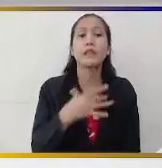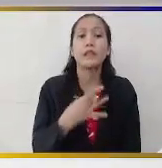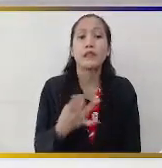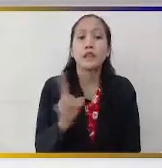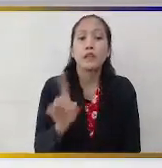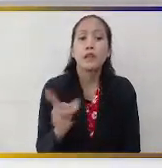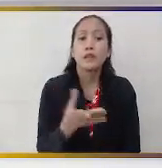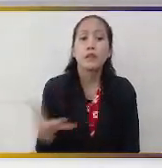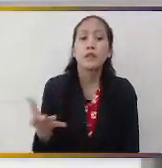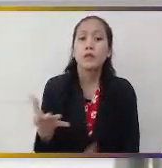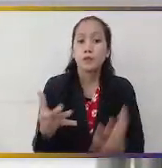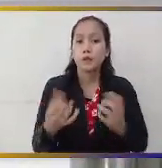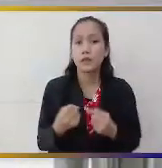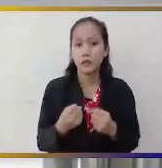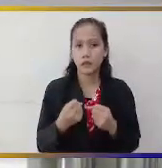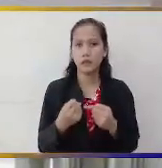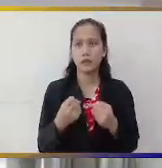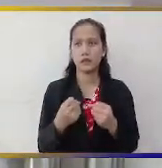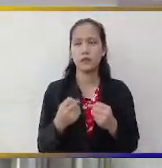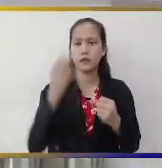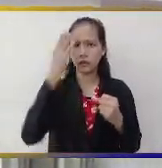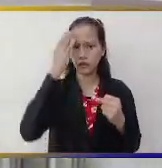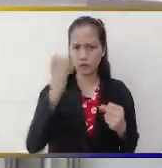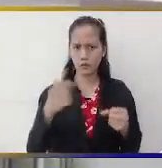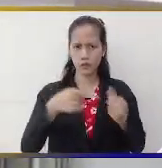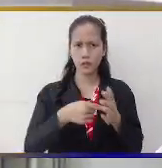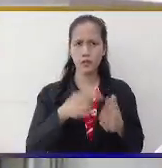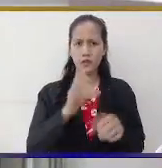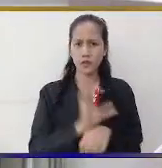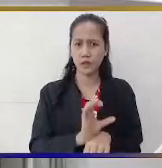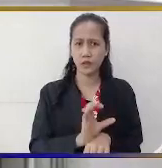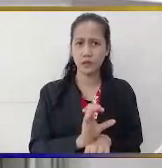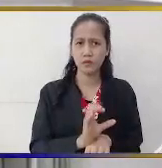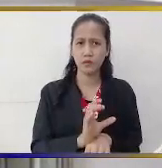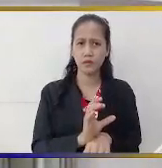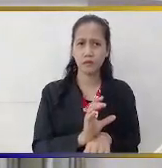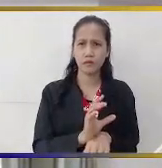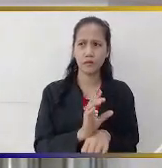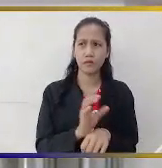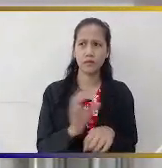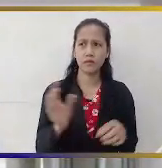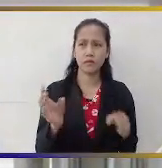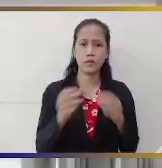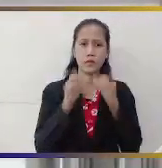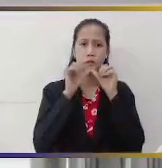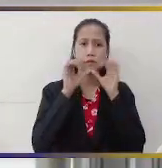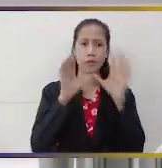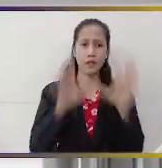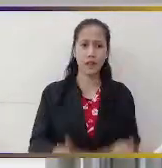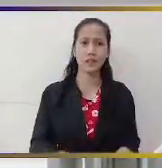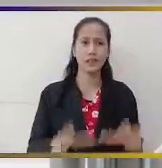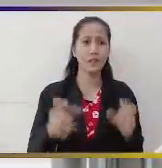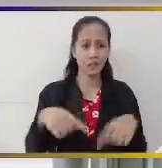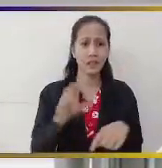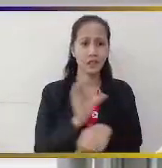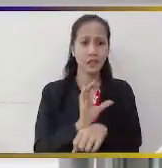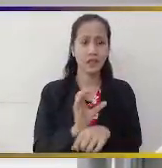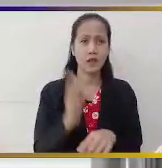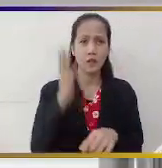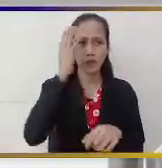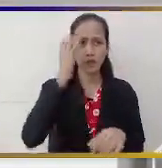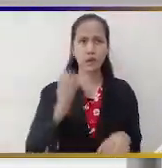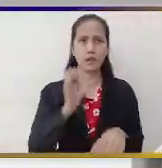be sparingly. Why is this church so large? Why is this church so blessed? Why is this church growing? Why